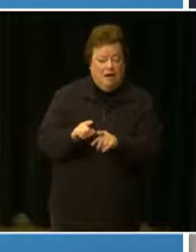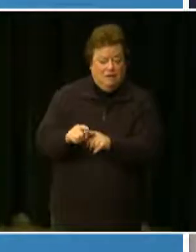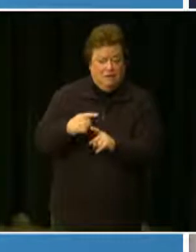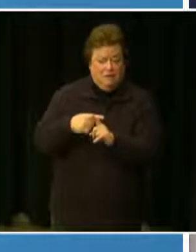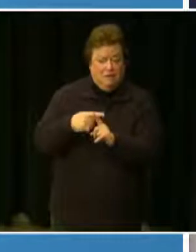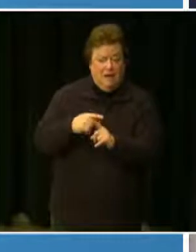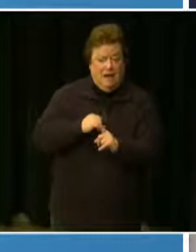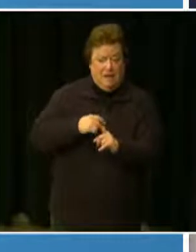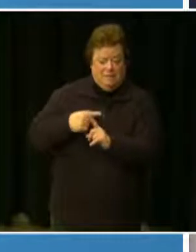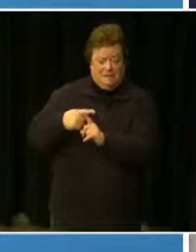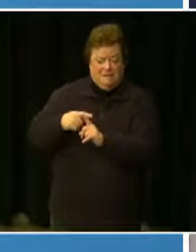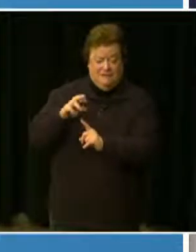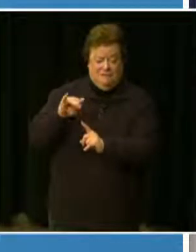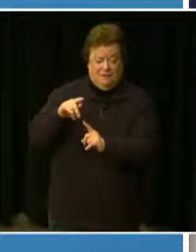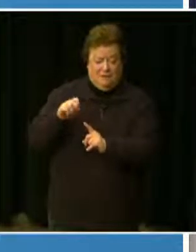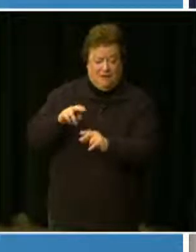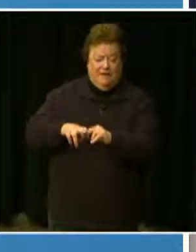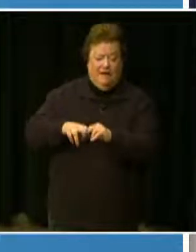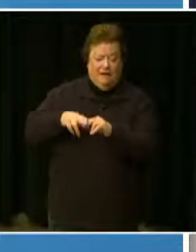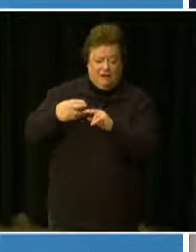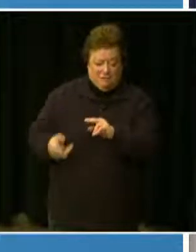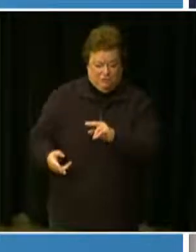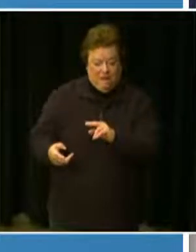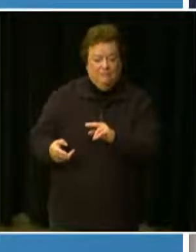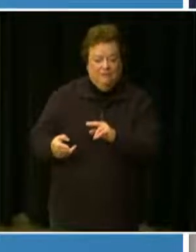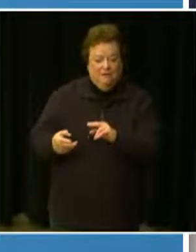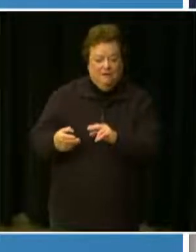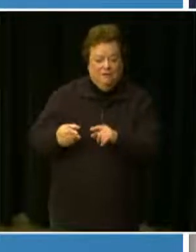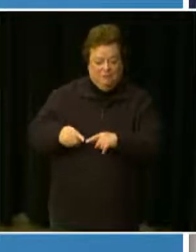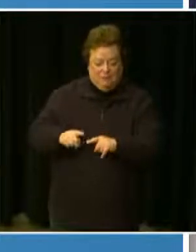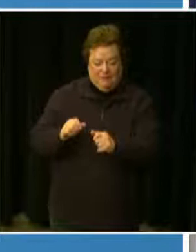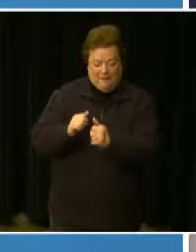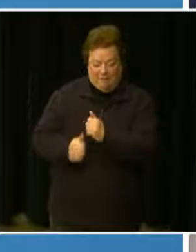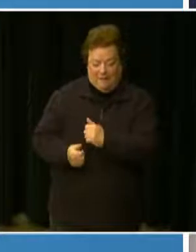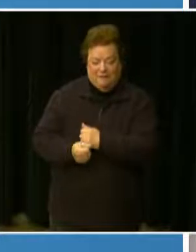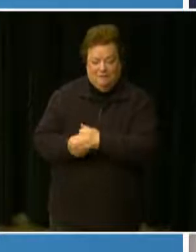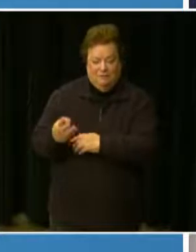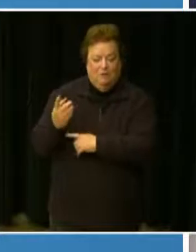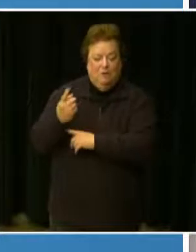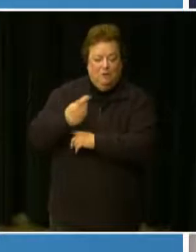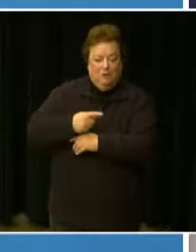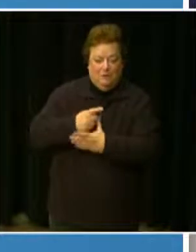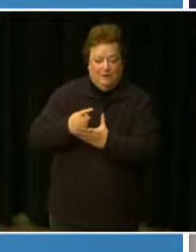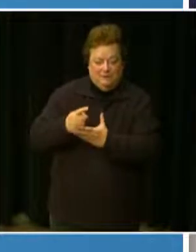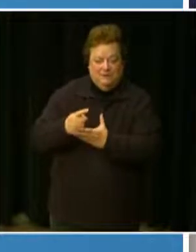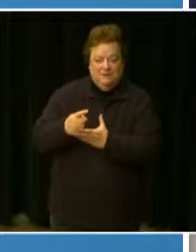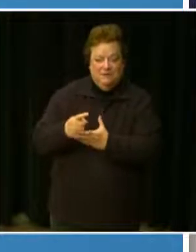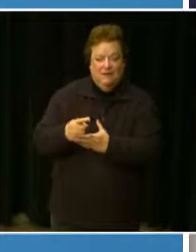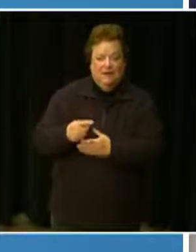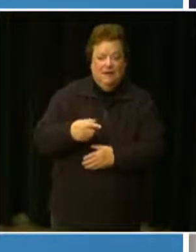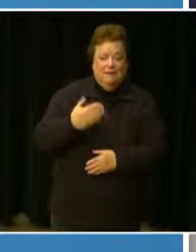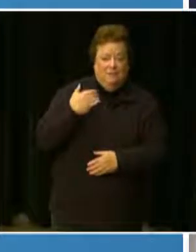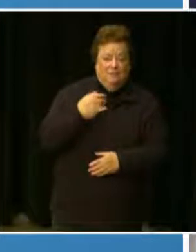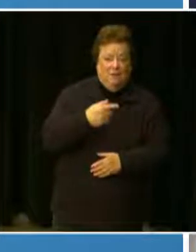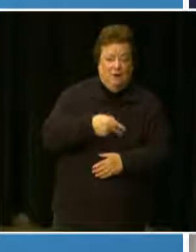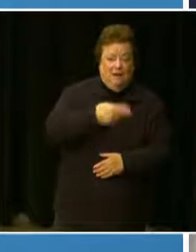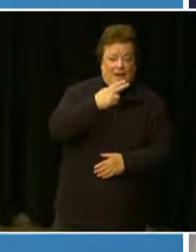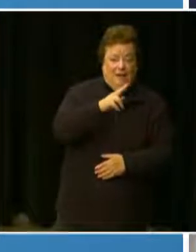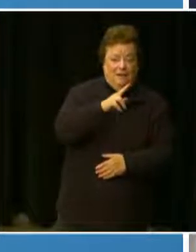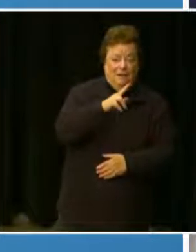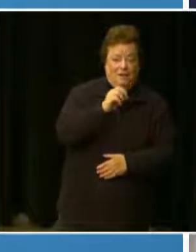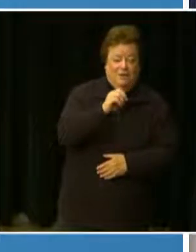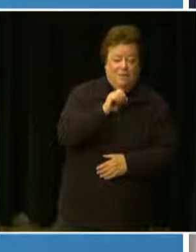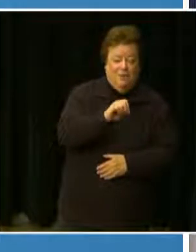our positivity rate has dropped significantly over the past few weeks as well, from a high of 30.7% the